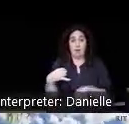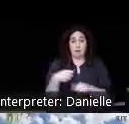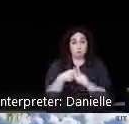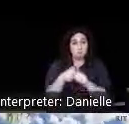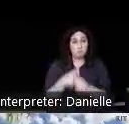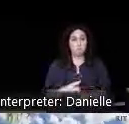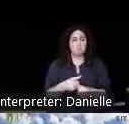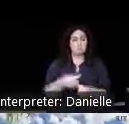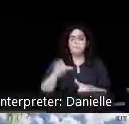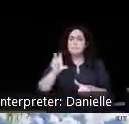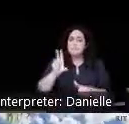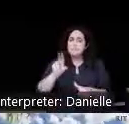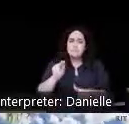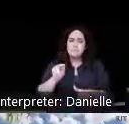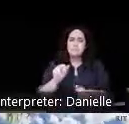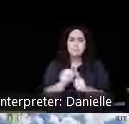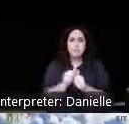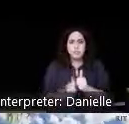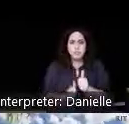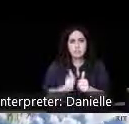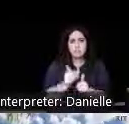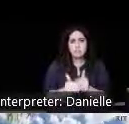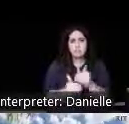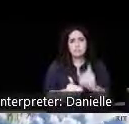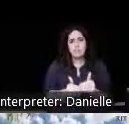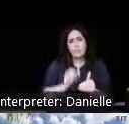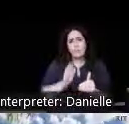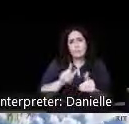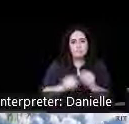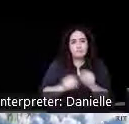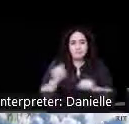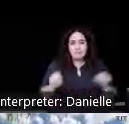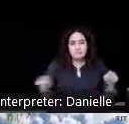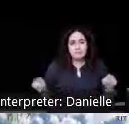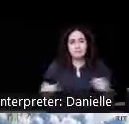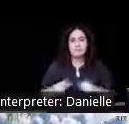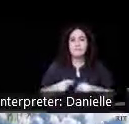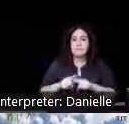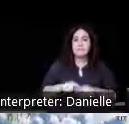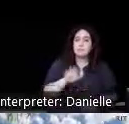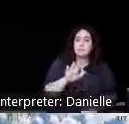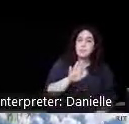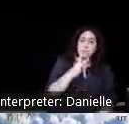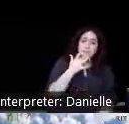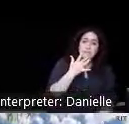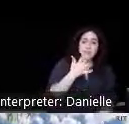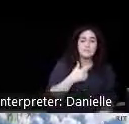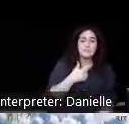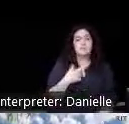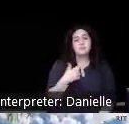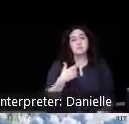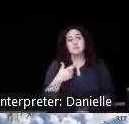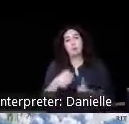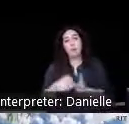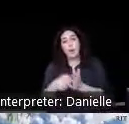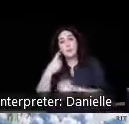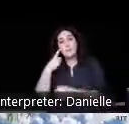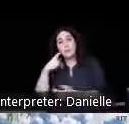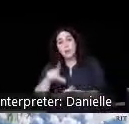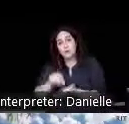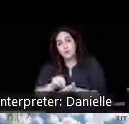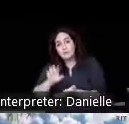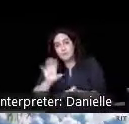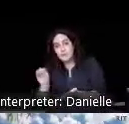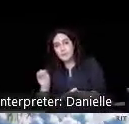to be variations at each stage based on preferences or requirements of both authors and publishers. But for the